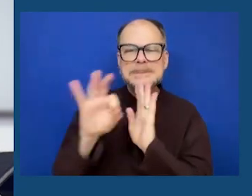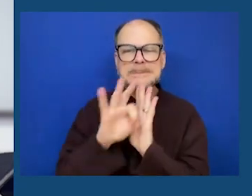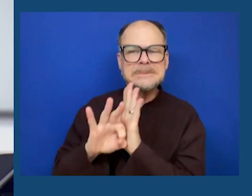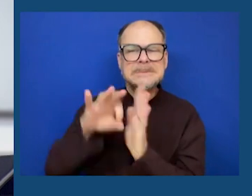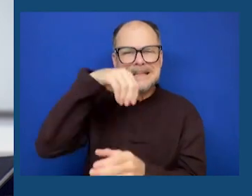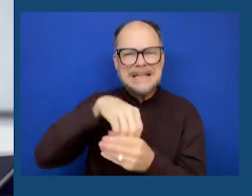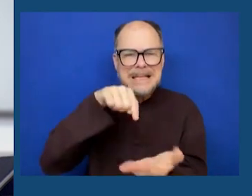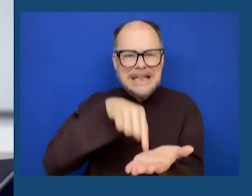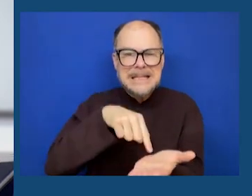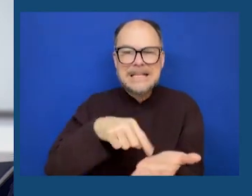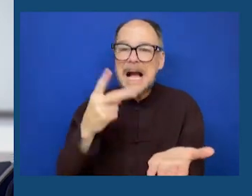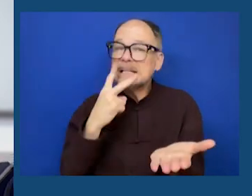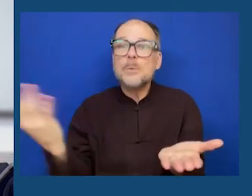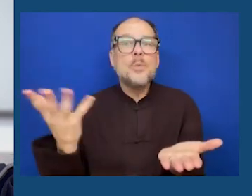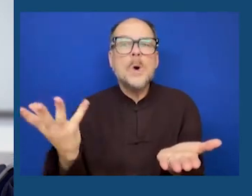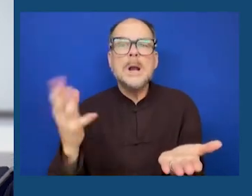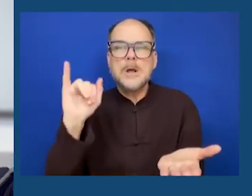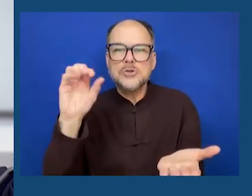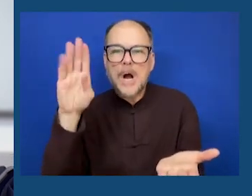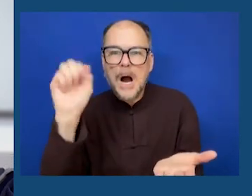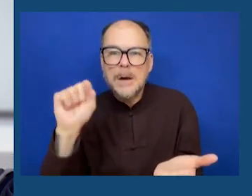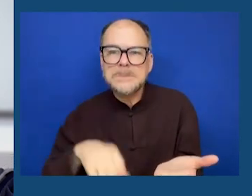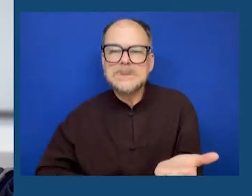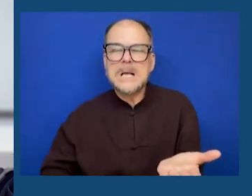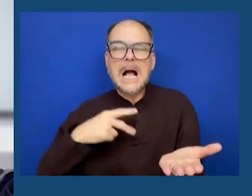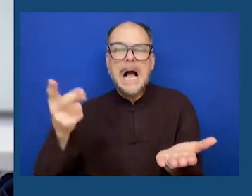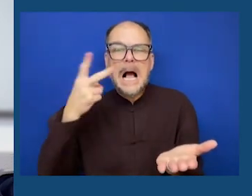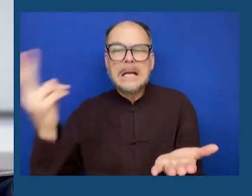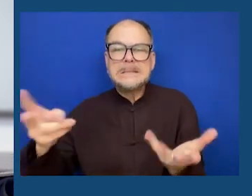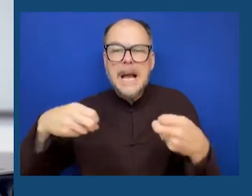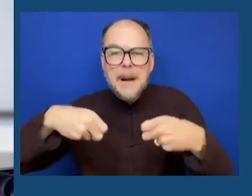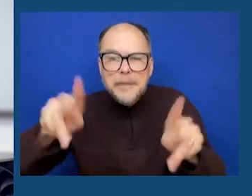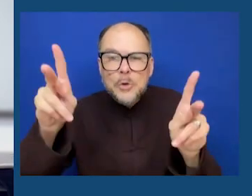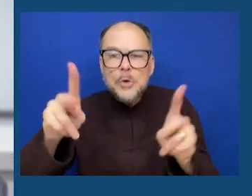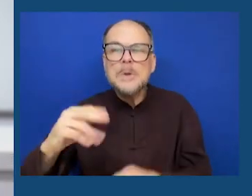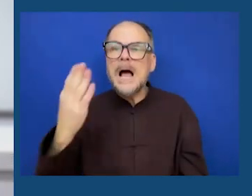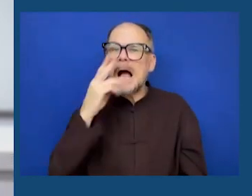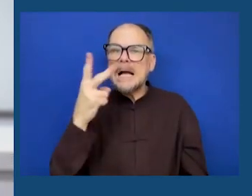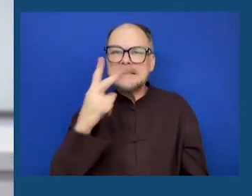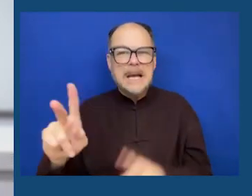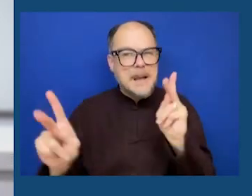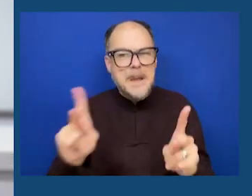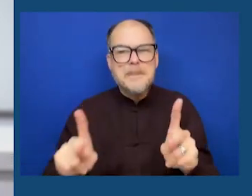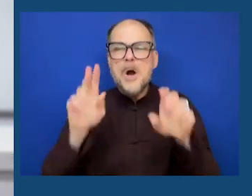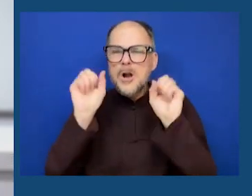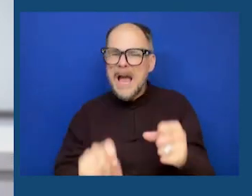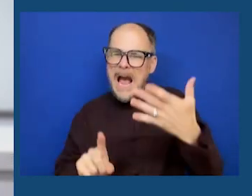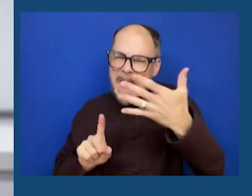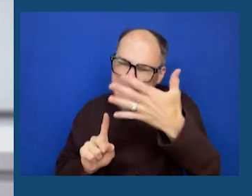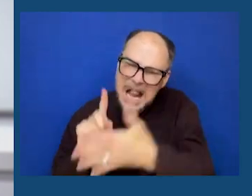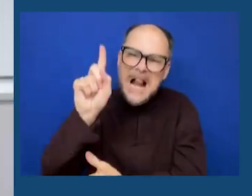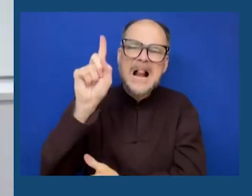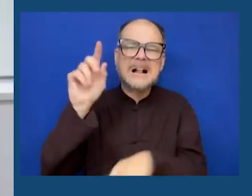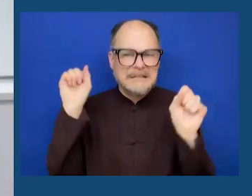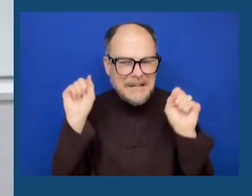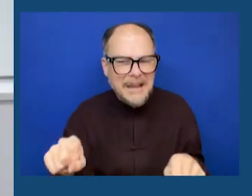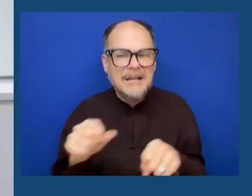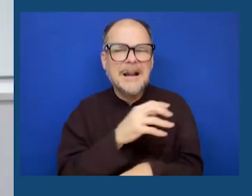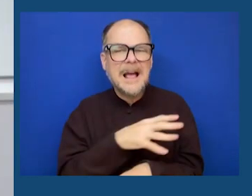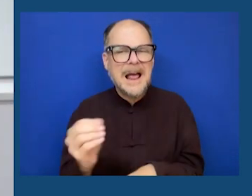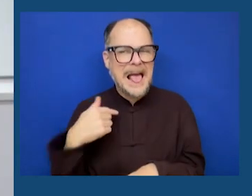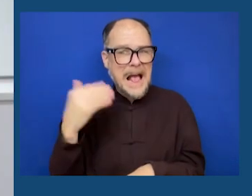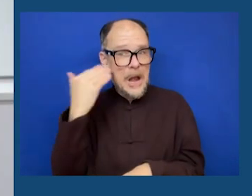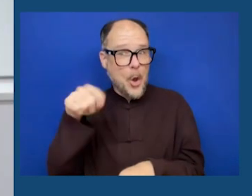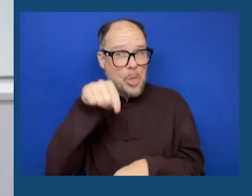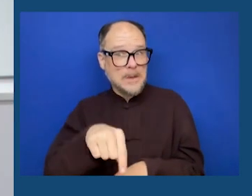see jobs, I see opportunities, I see lifting people out of their circumstances. So I get real excited about this because I know what it did for my own